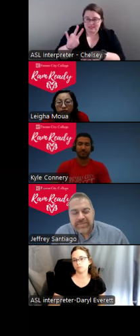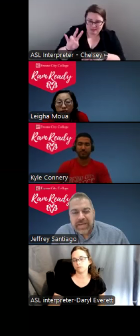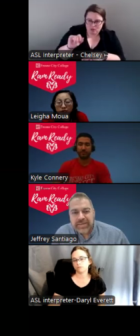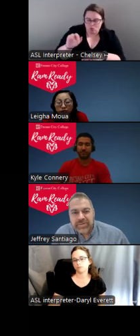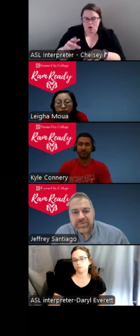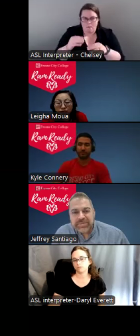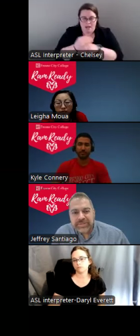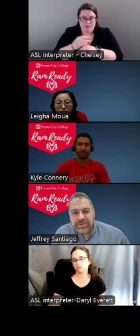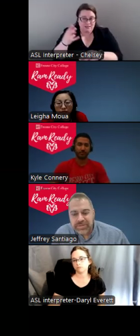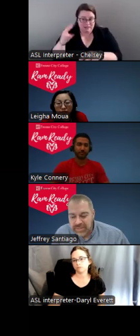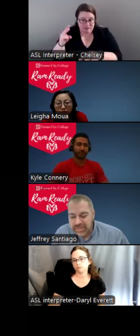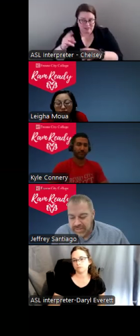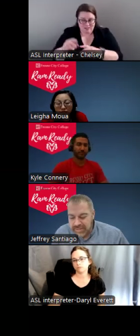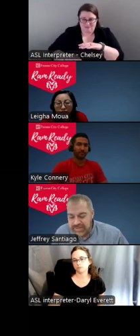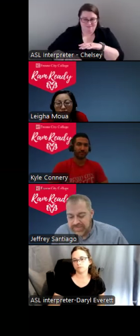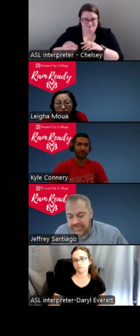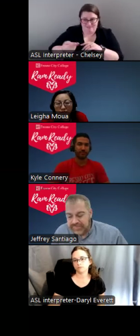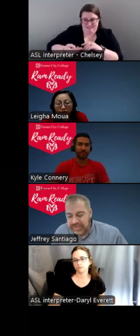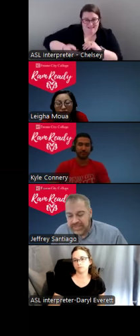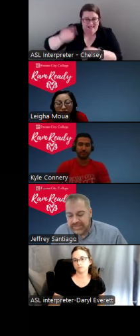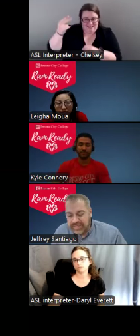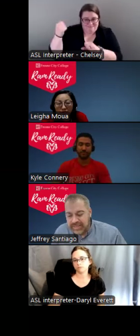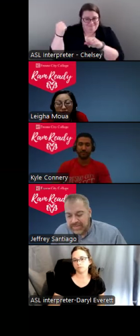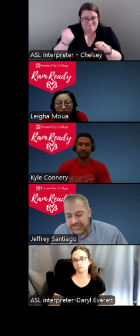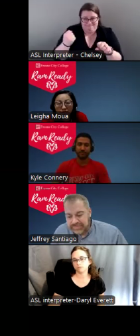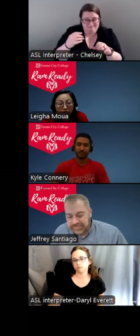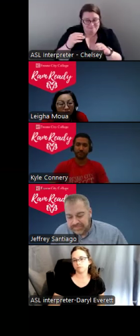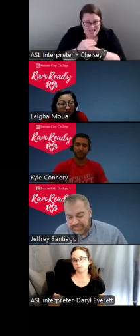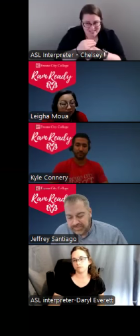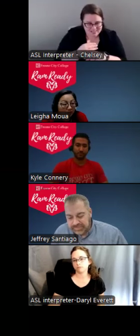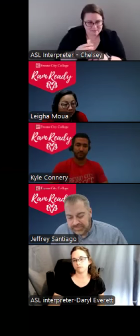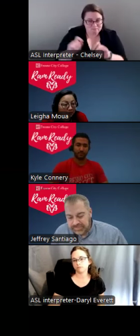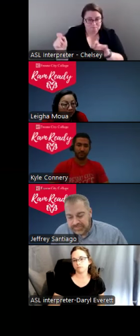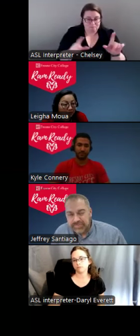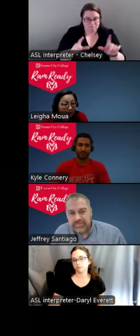of our highest math courses. So next slide.